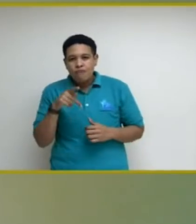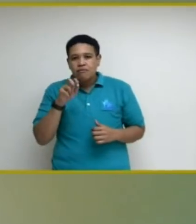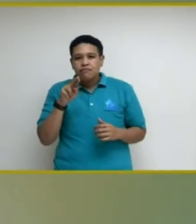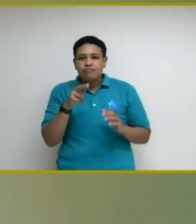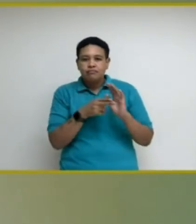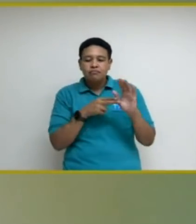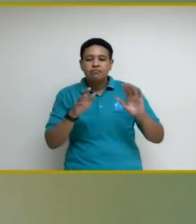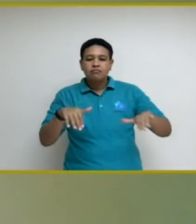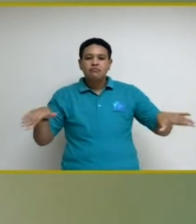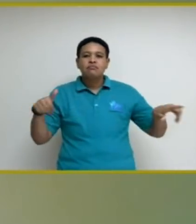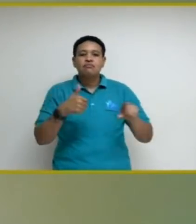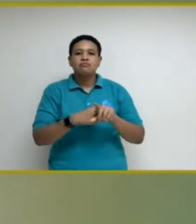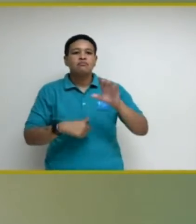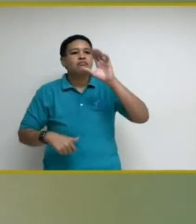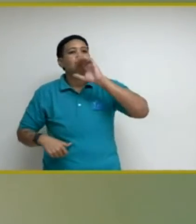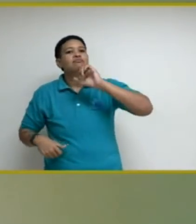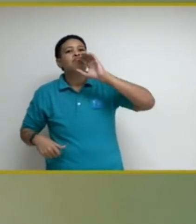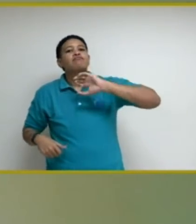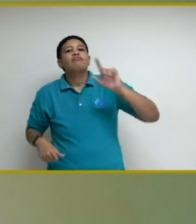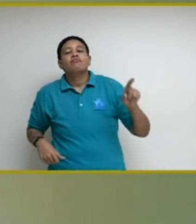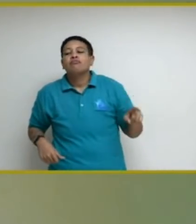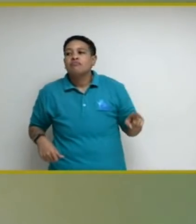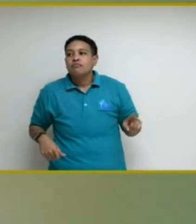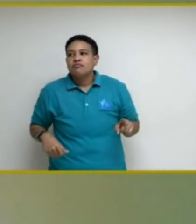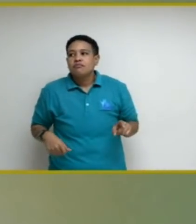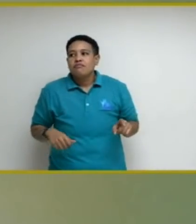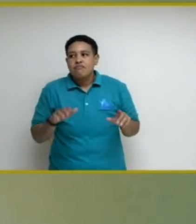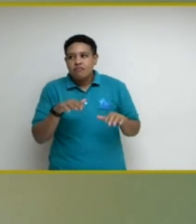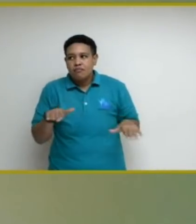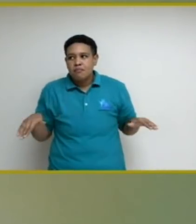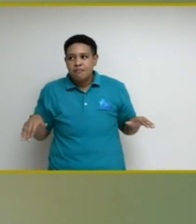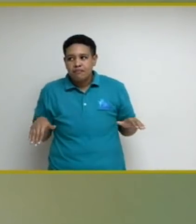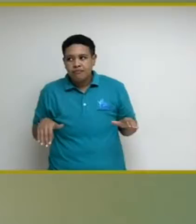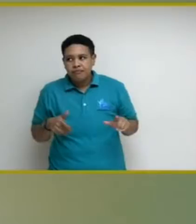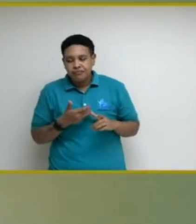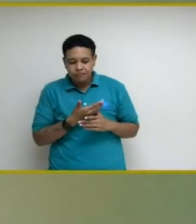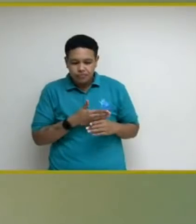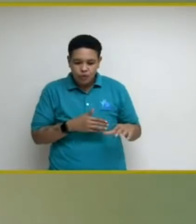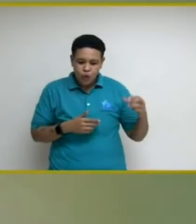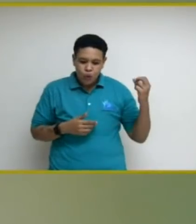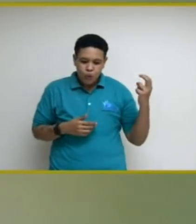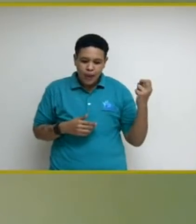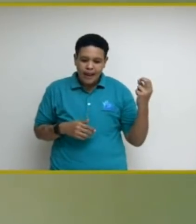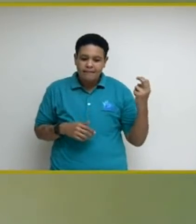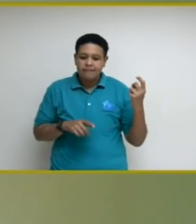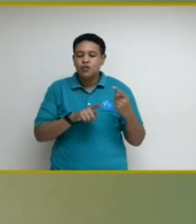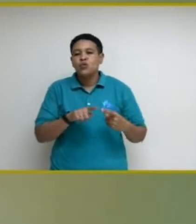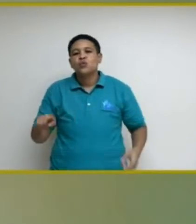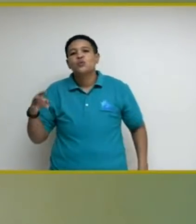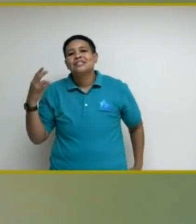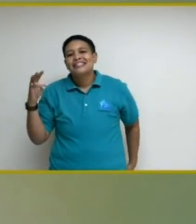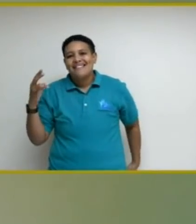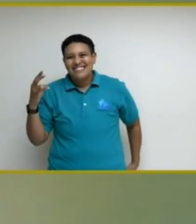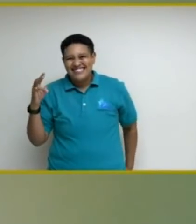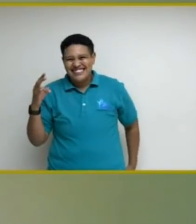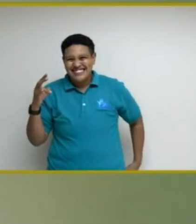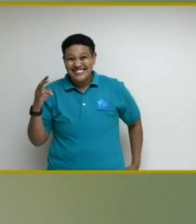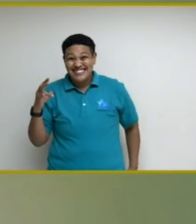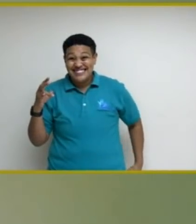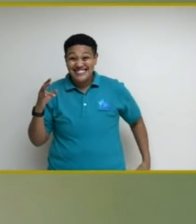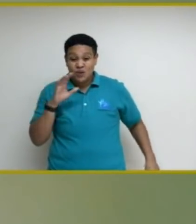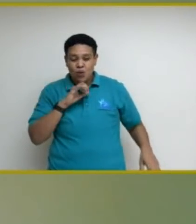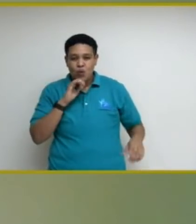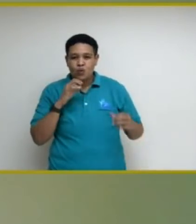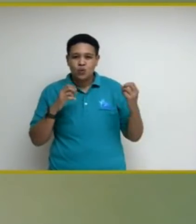The children, the ages of the children are between 12 years and 17